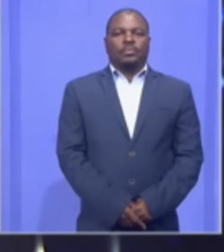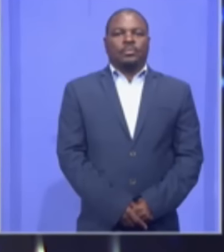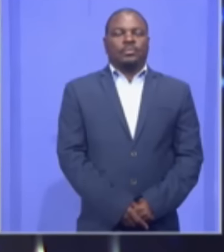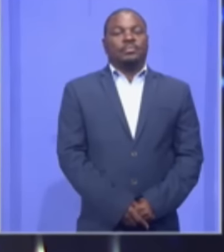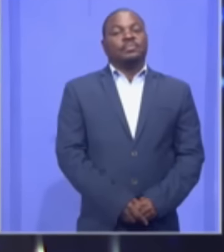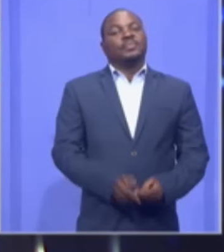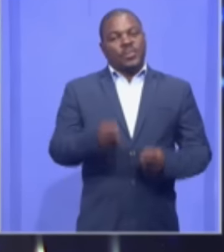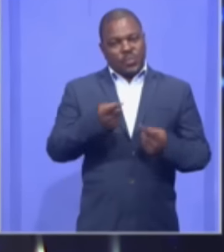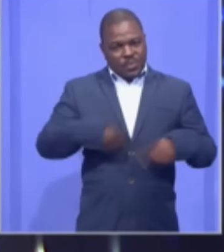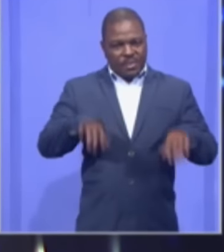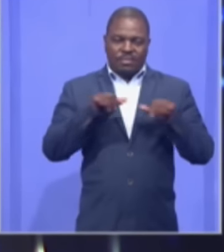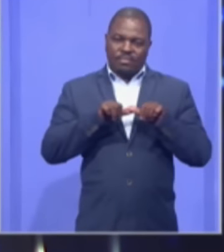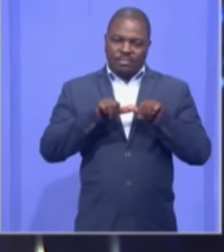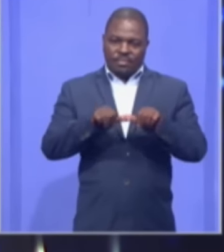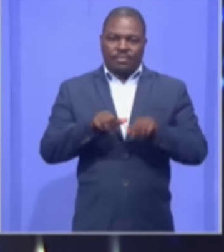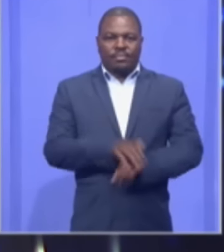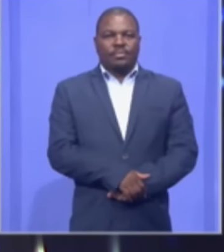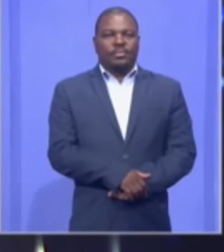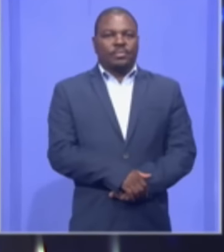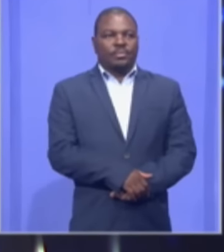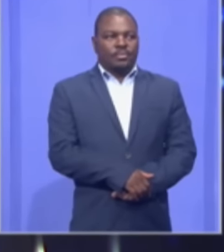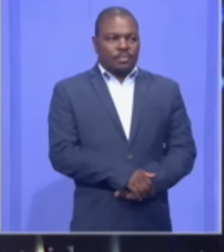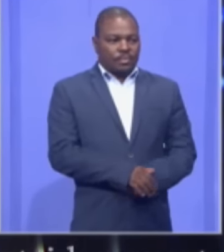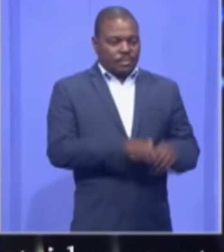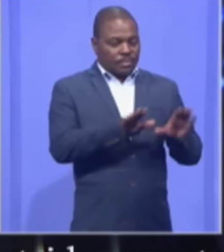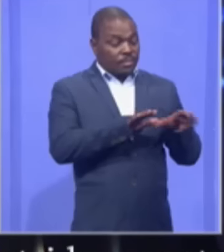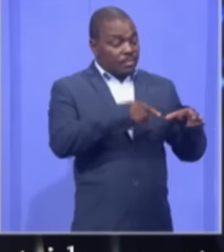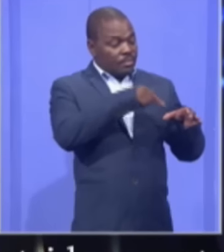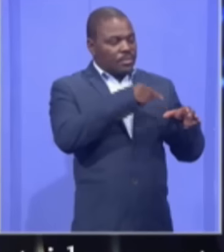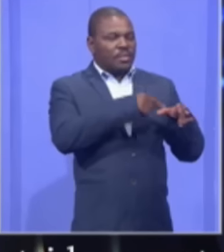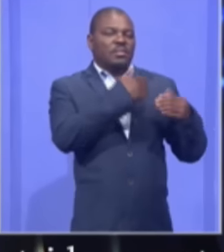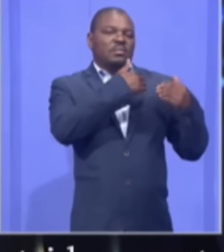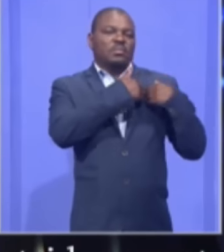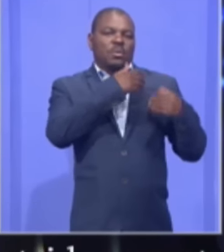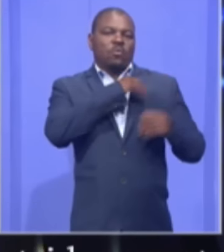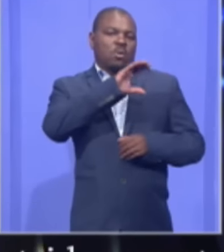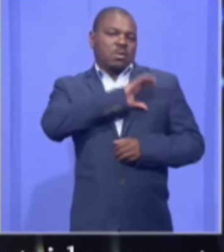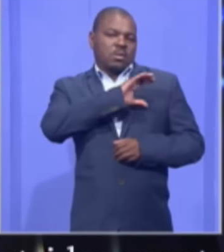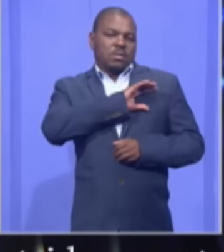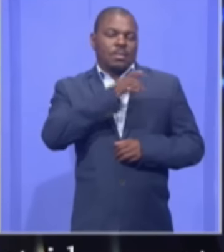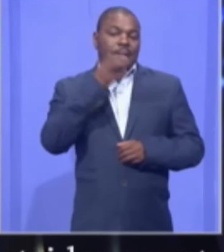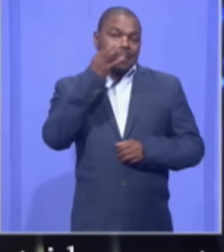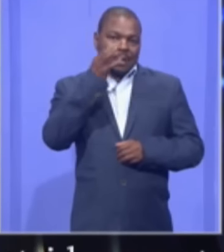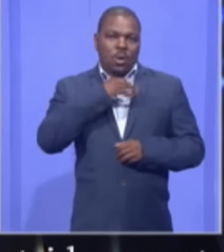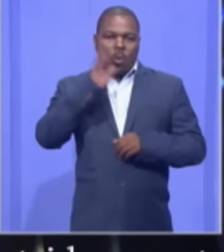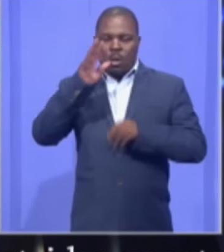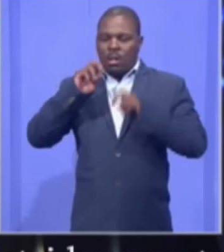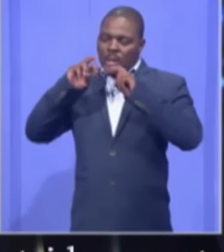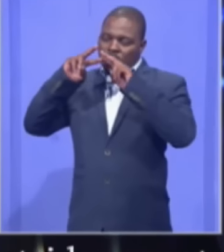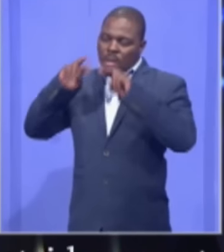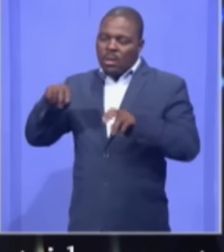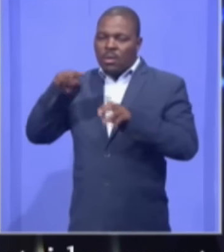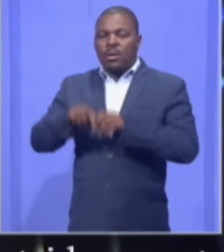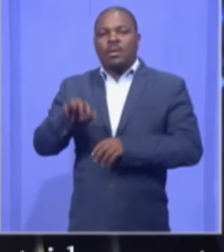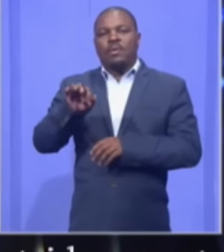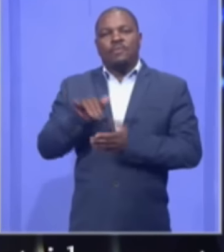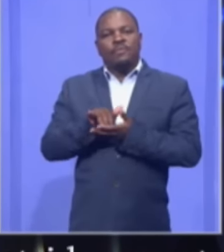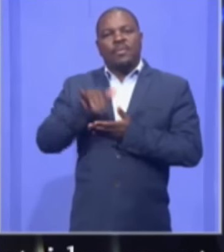Moye hare hatela pele. Komishini ya naha ya bareki e re e tla fuputsa mohato wa